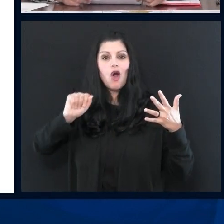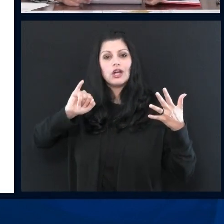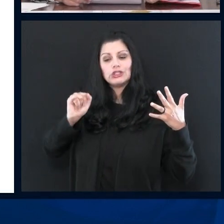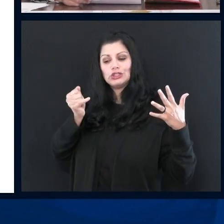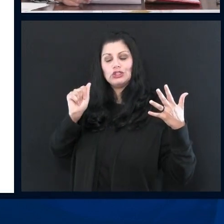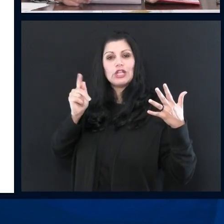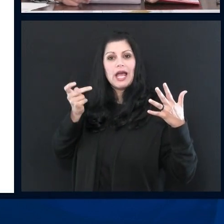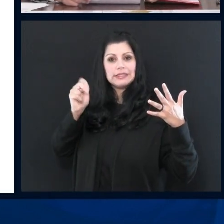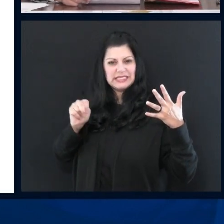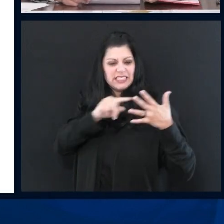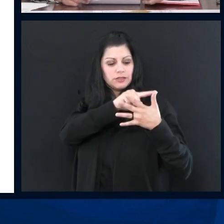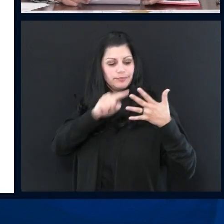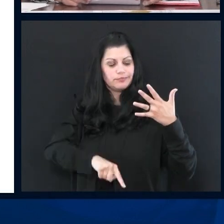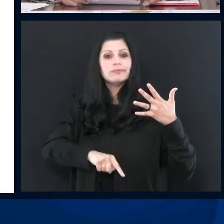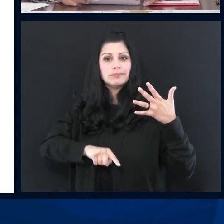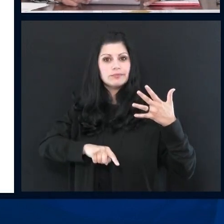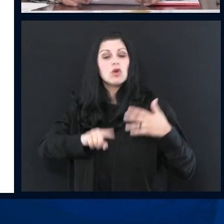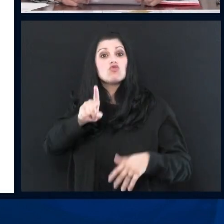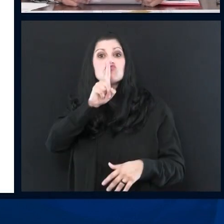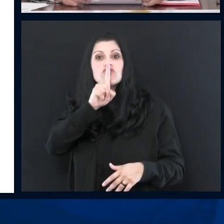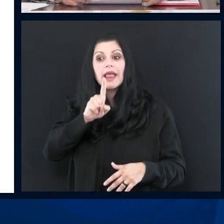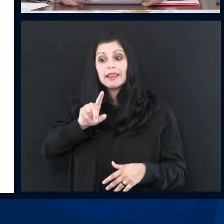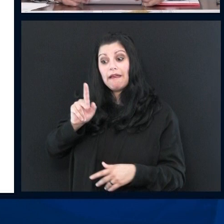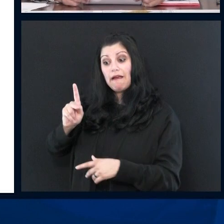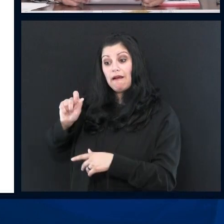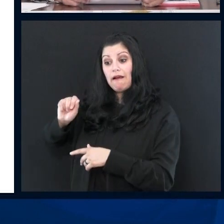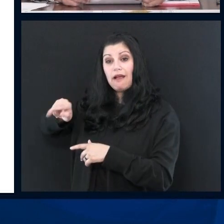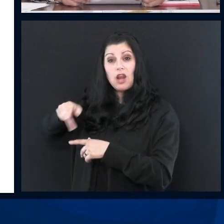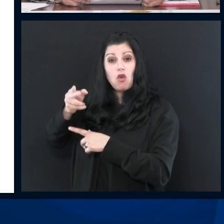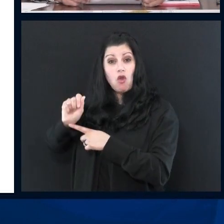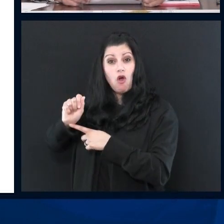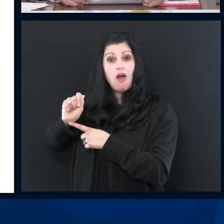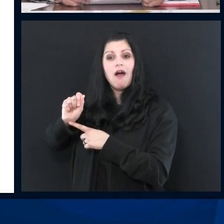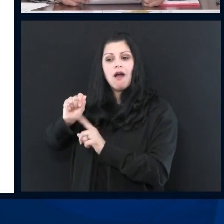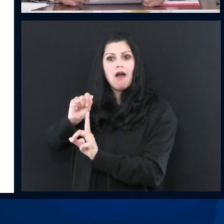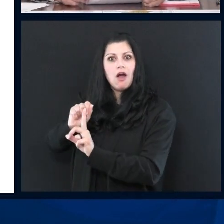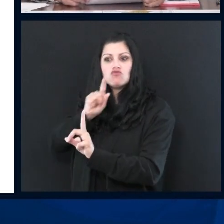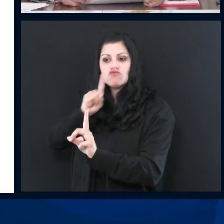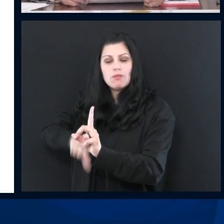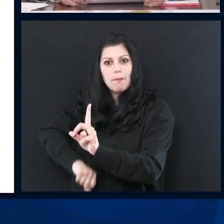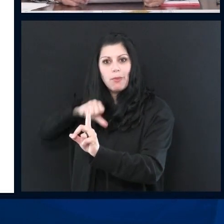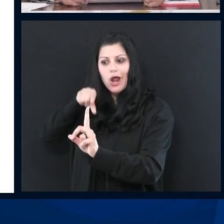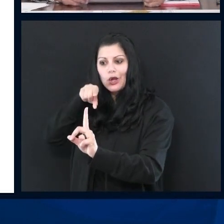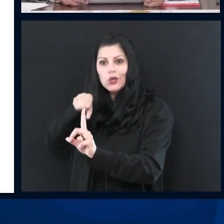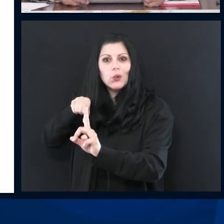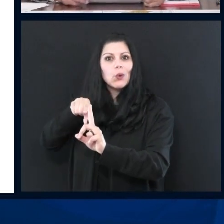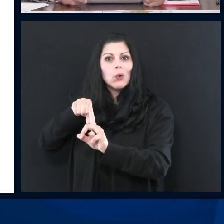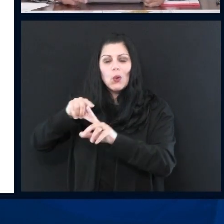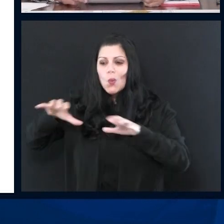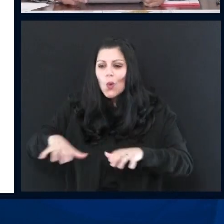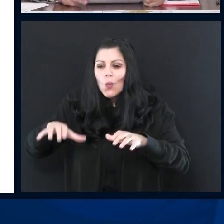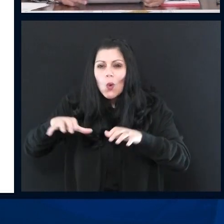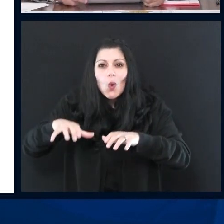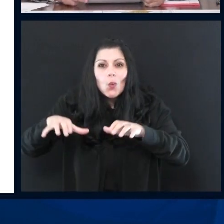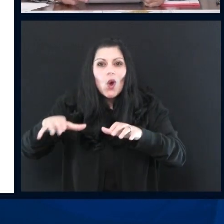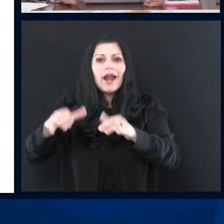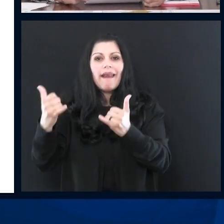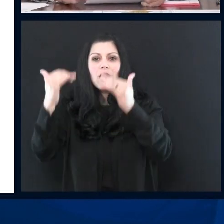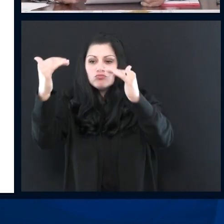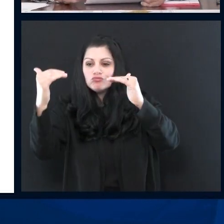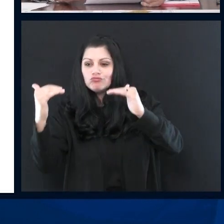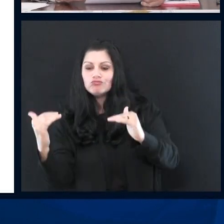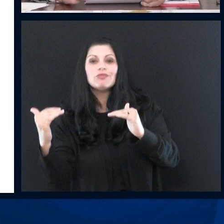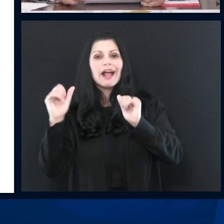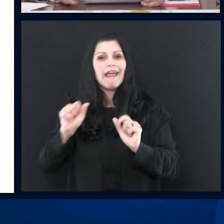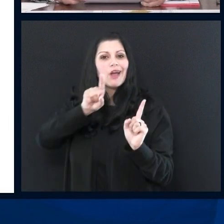for working really hard to get yourself in the goal and getting yourself back in school. That's great stuff, and